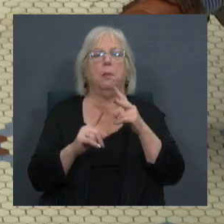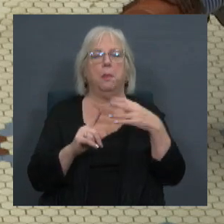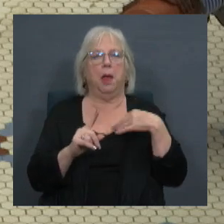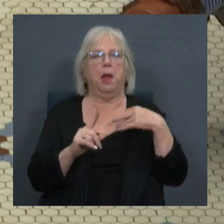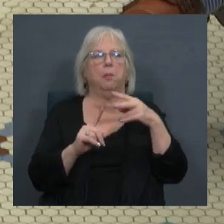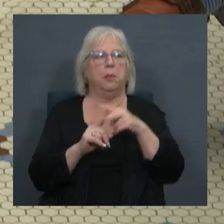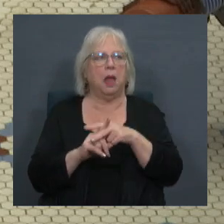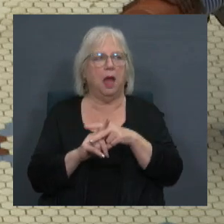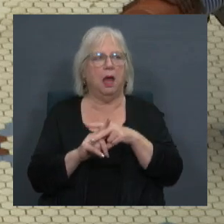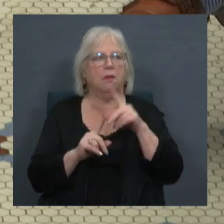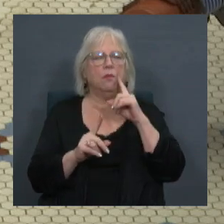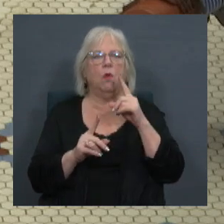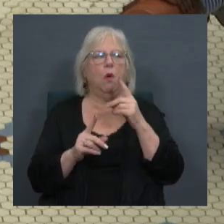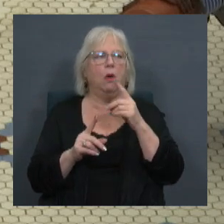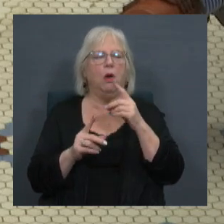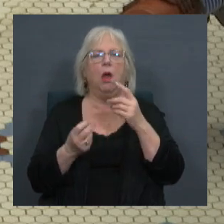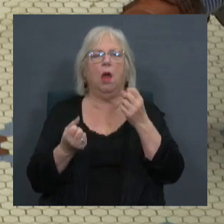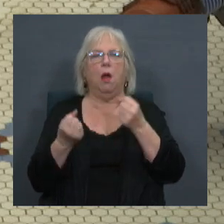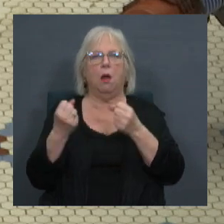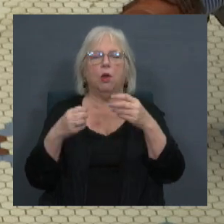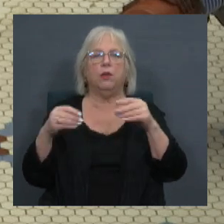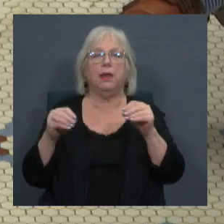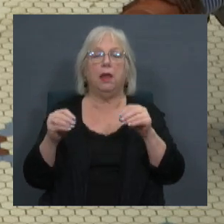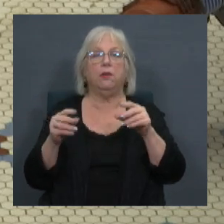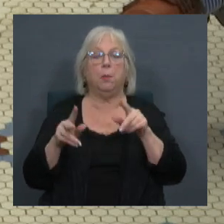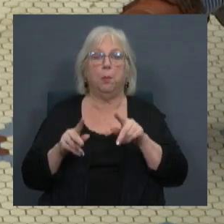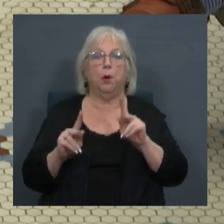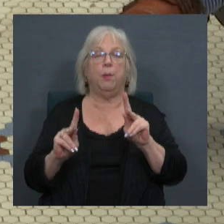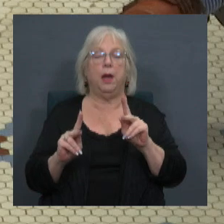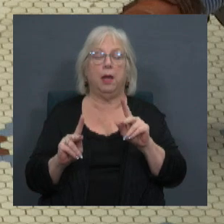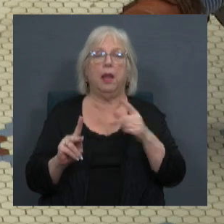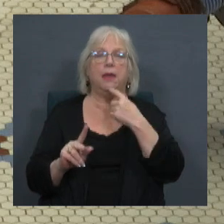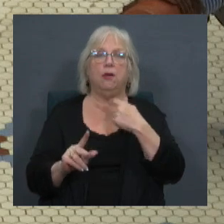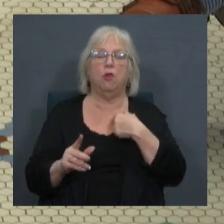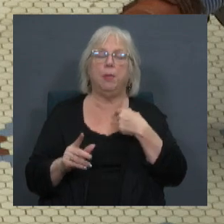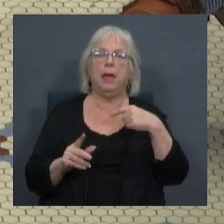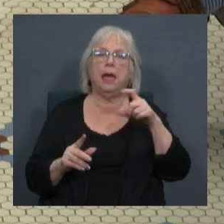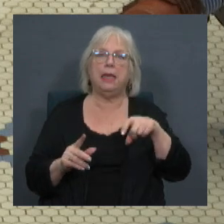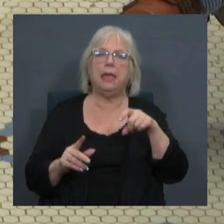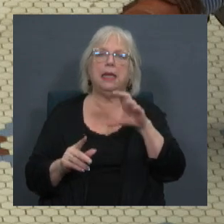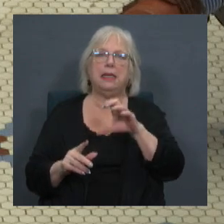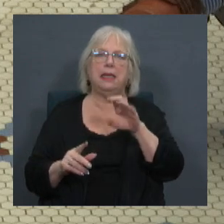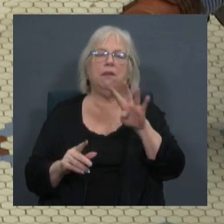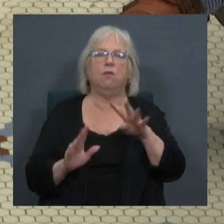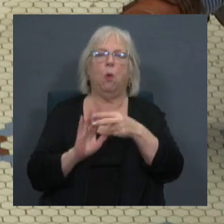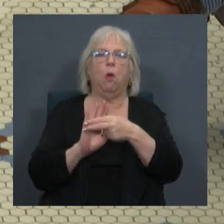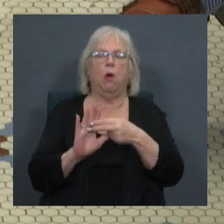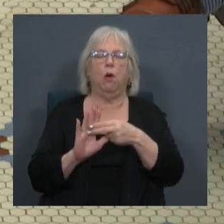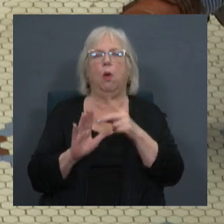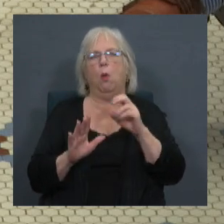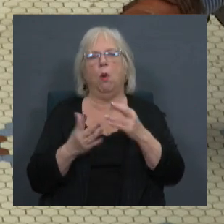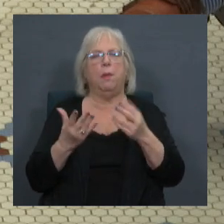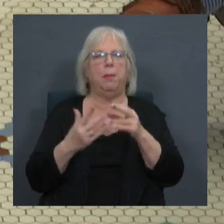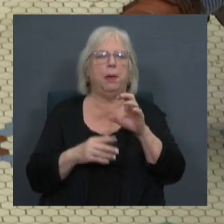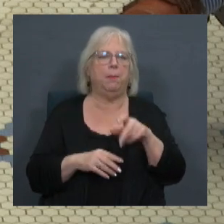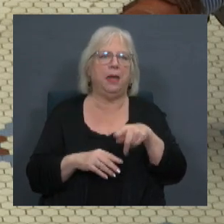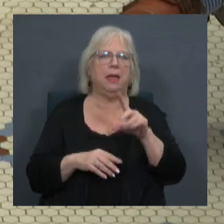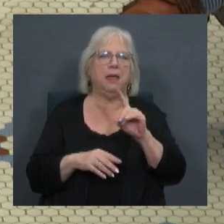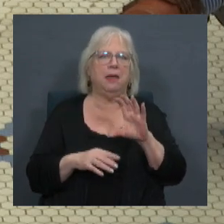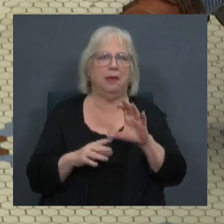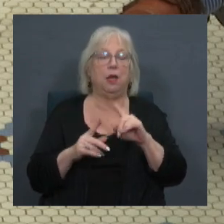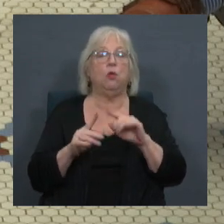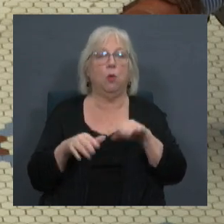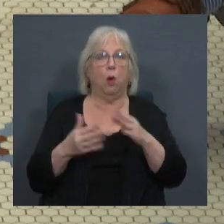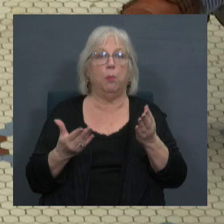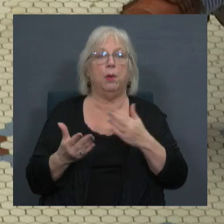car sales permit. And I was told that I needed a C4 to actually open, or maybe a PDC, to be able to